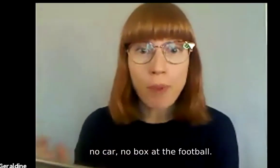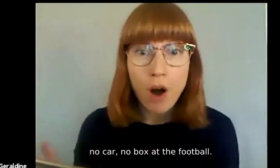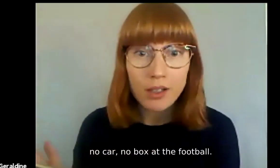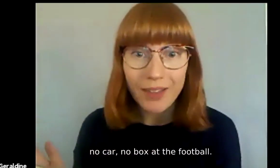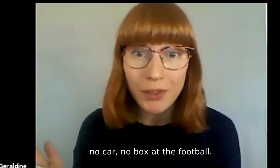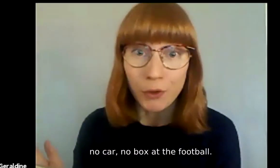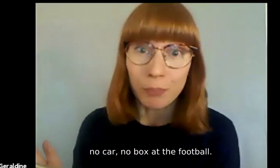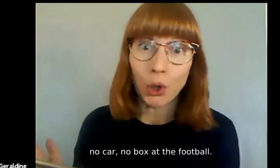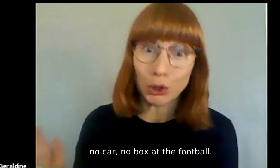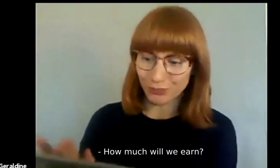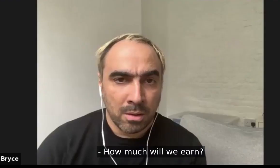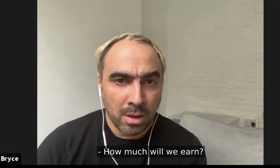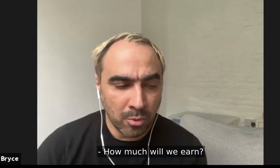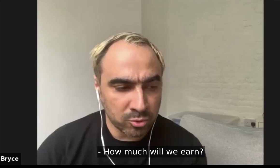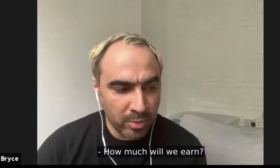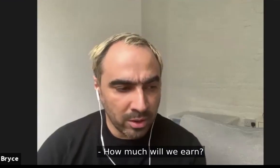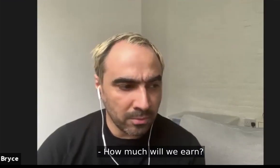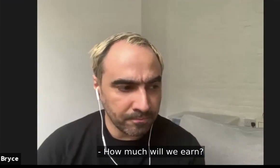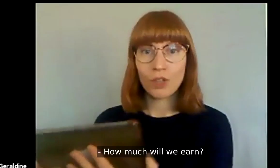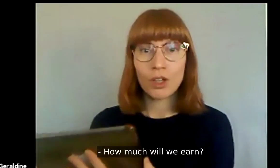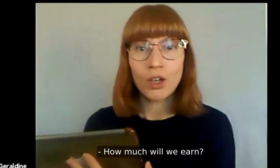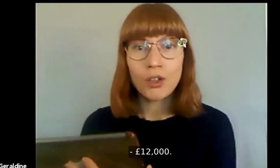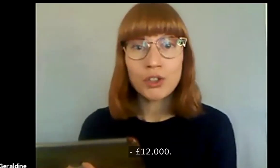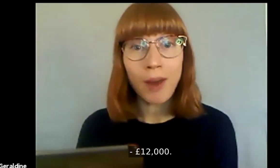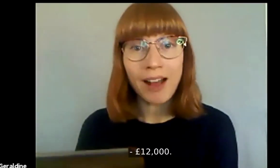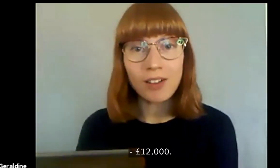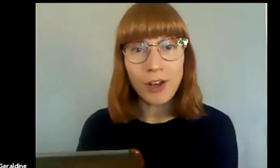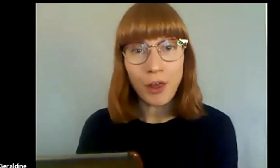no box at the football. How much will we earn?